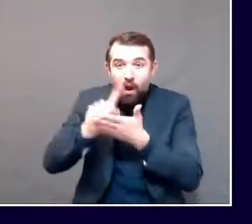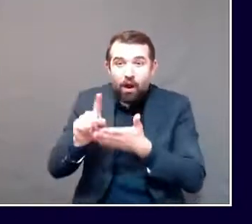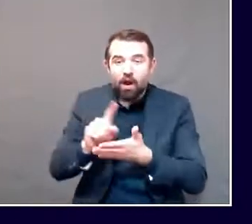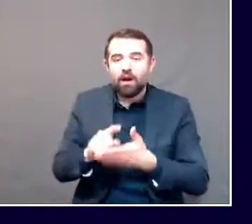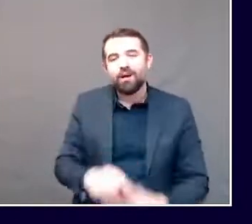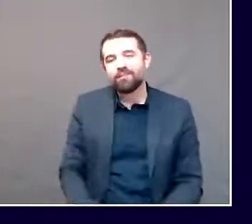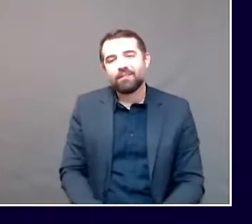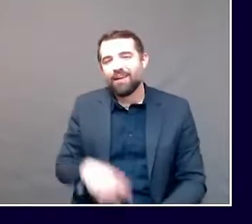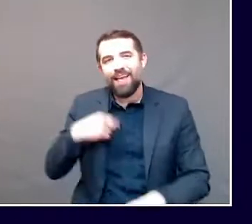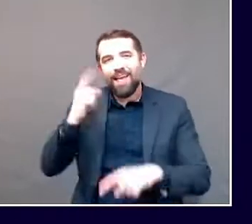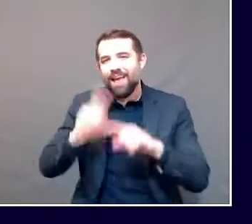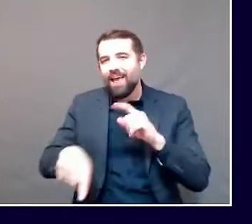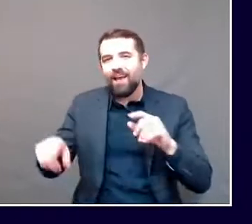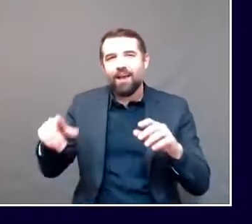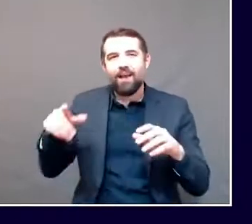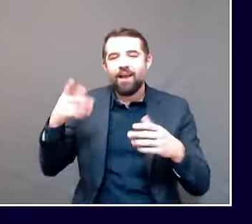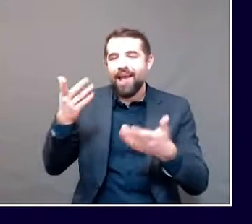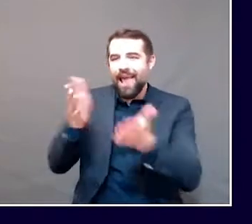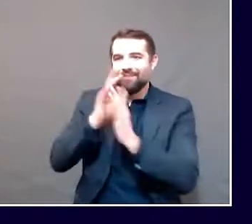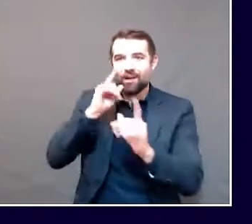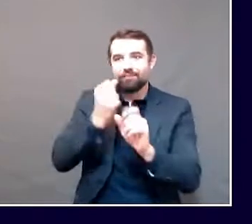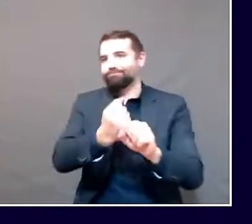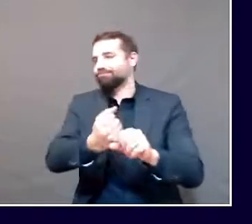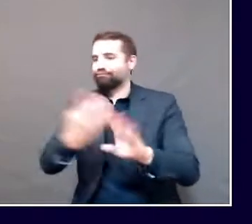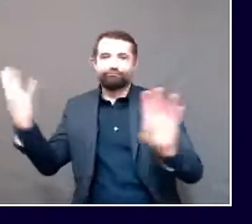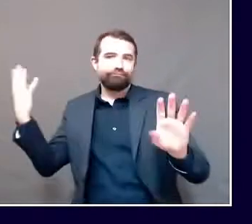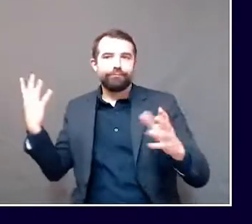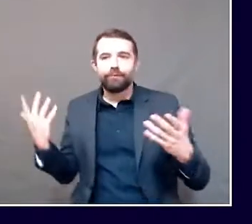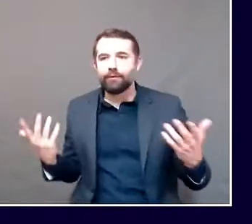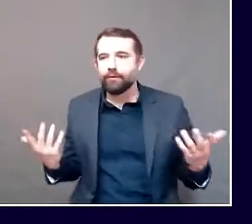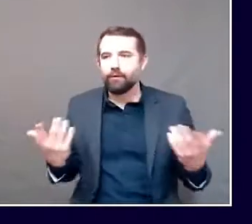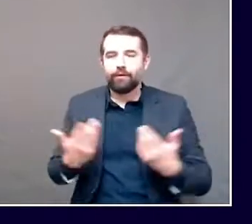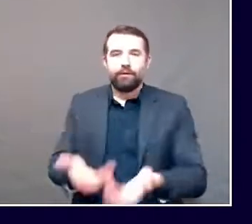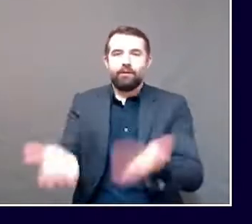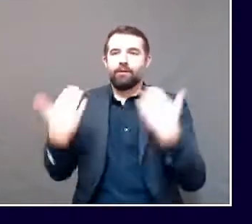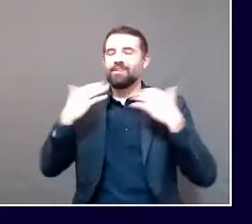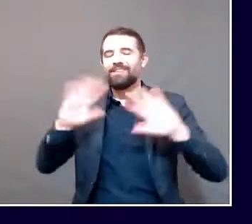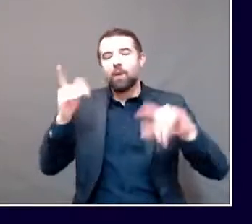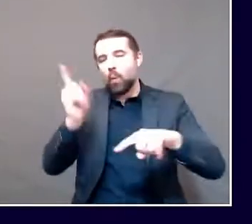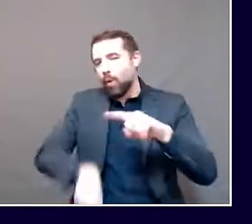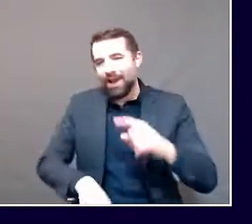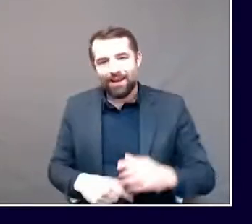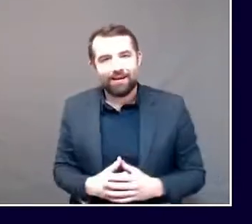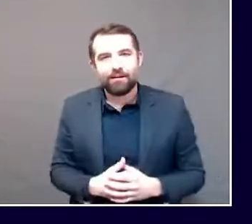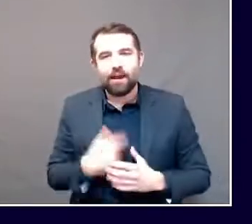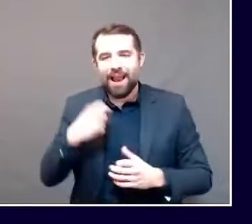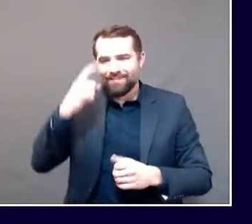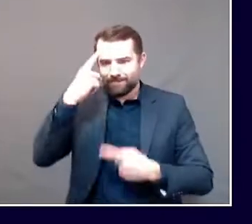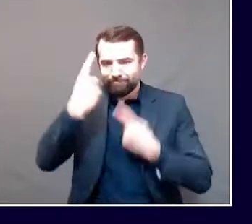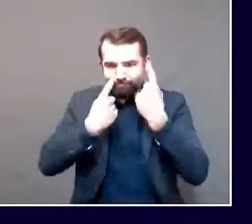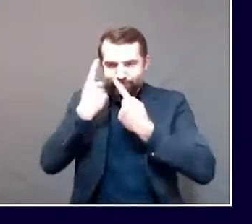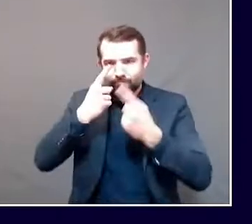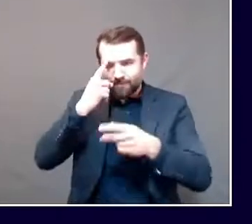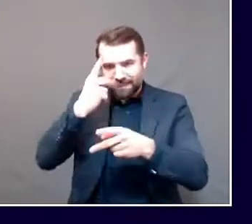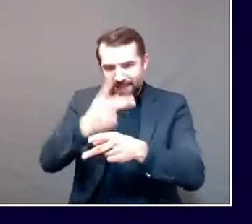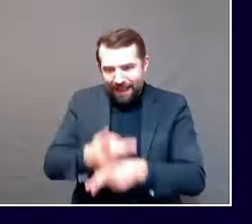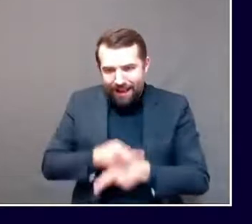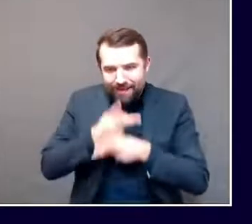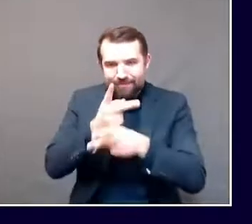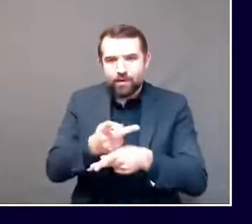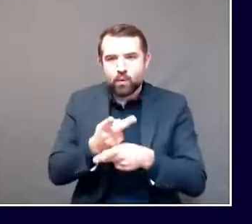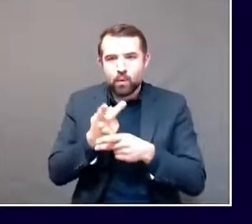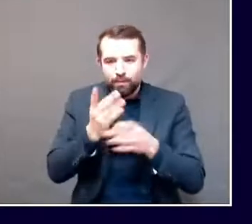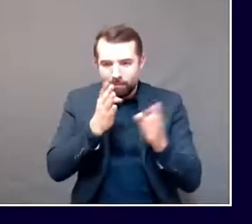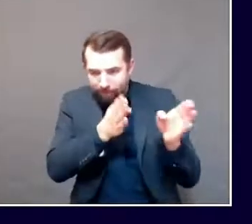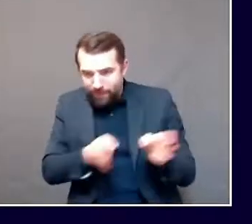not how we do business. We've got to be, and we are being more thoughtful about it. But at this time, Joe, we haven't made those decisions, even within